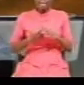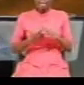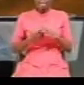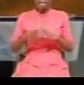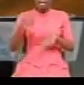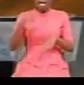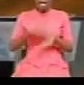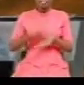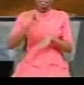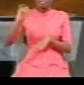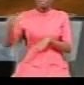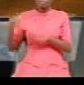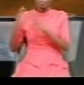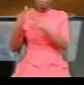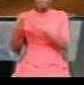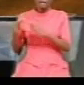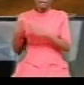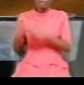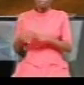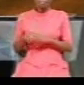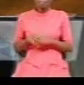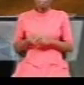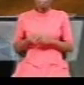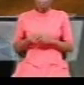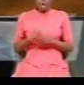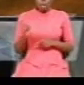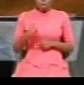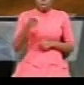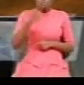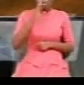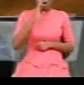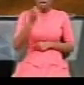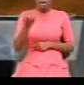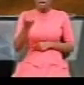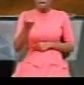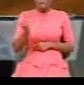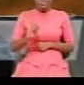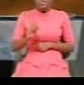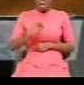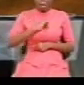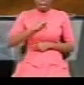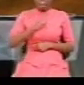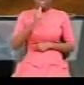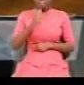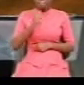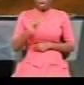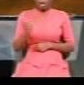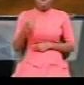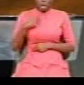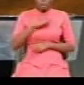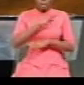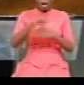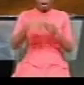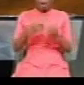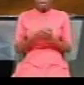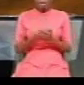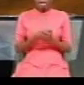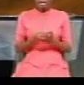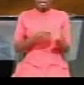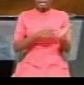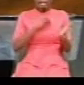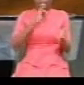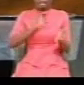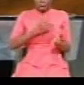beginning at Jerusalem. Where you are, where I am, where we are, is